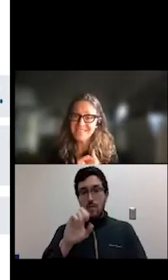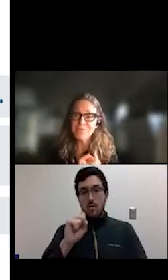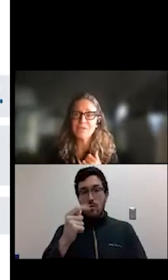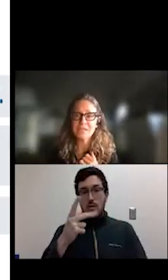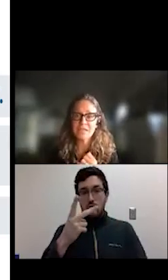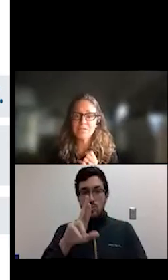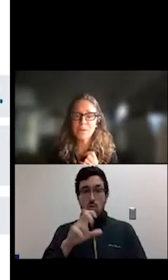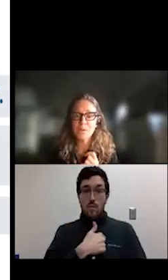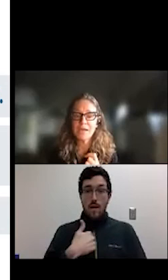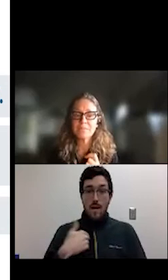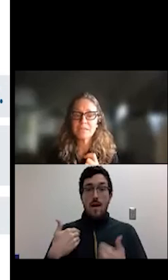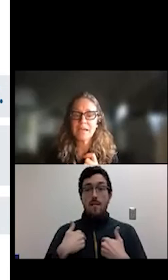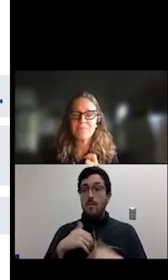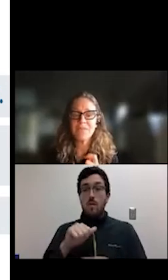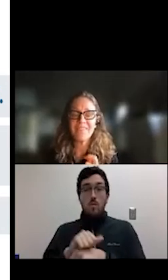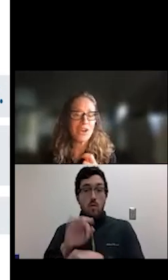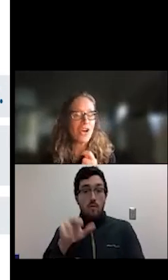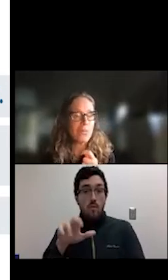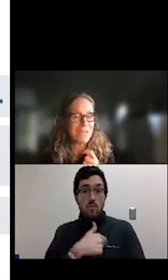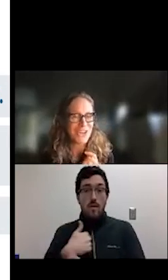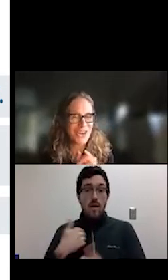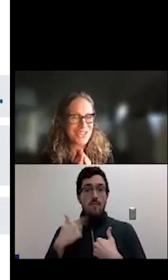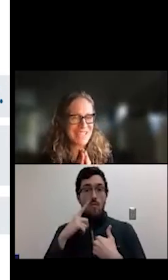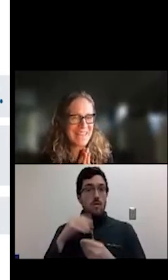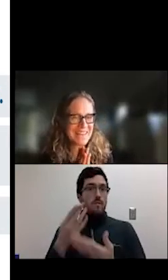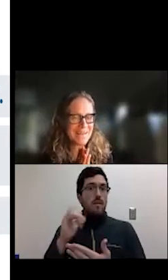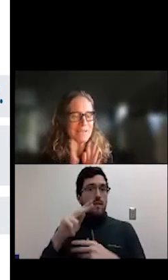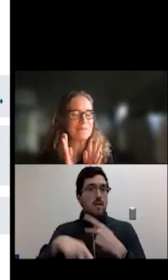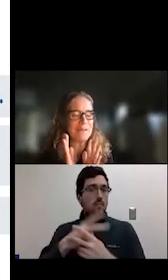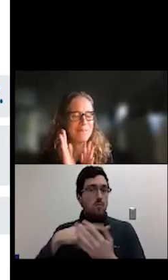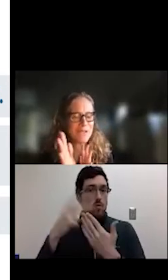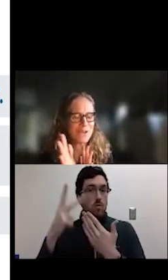need to deliver these kinds of programs. And that's all much harder